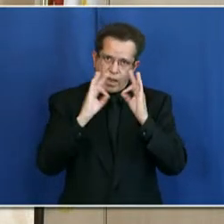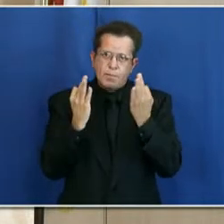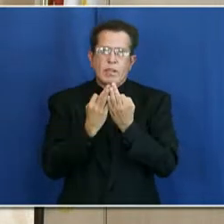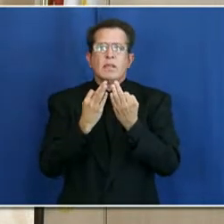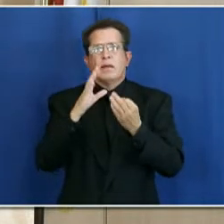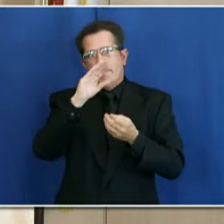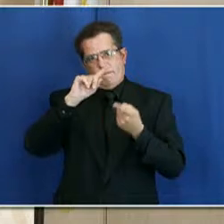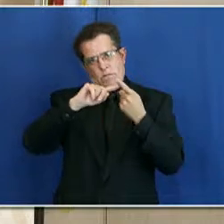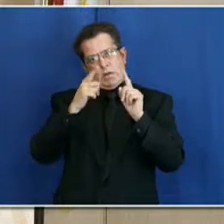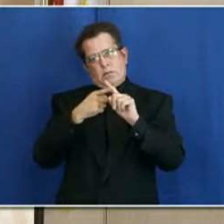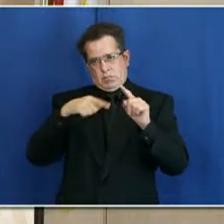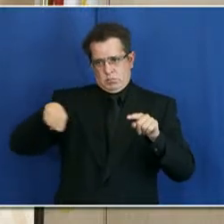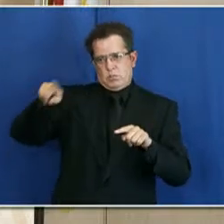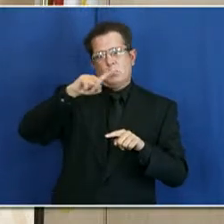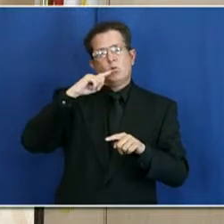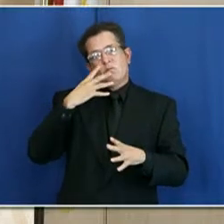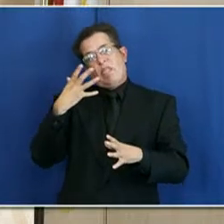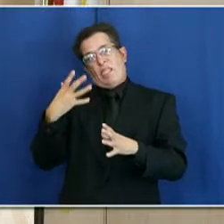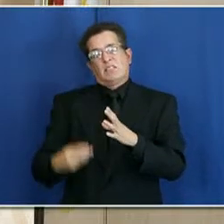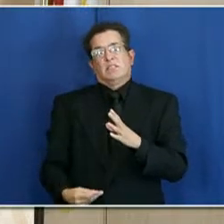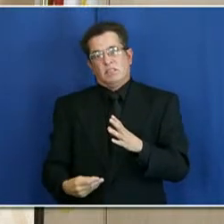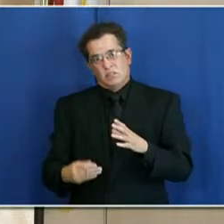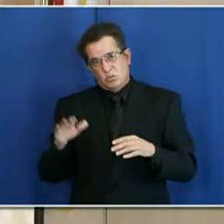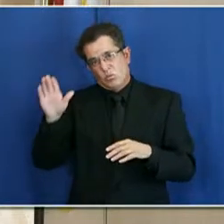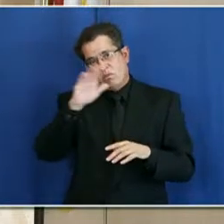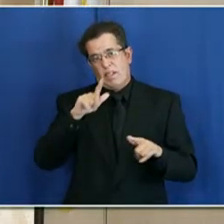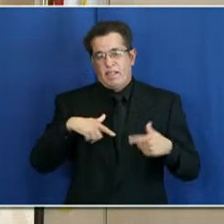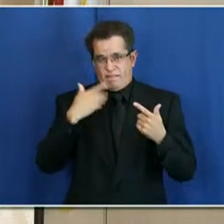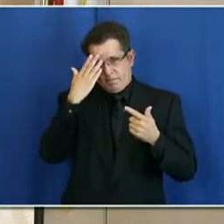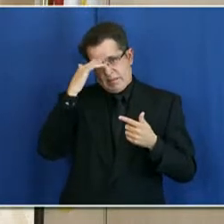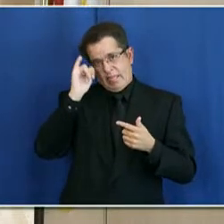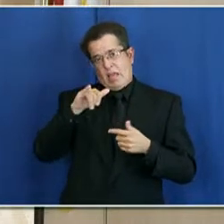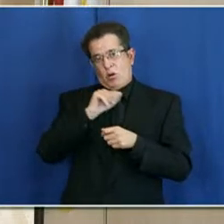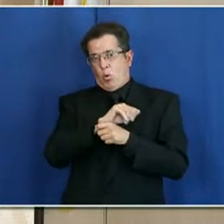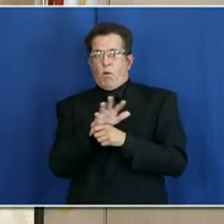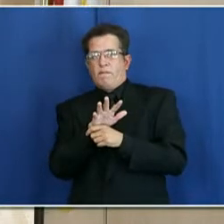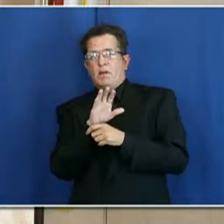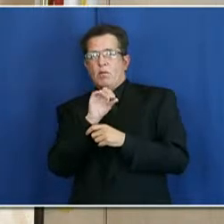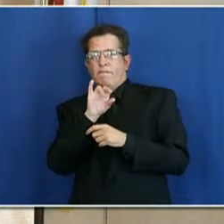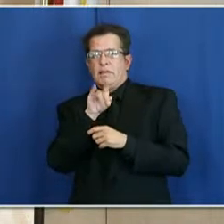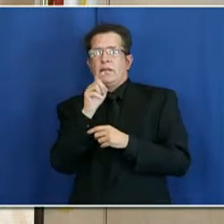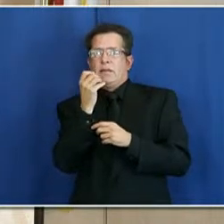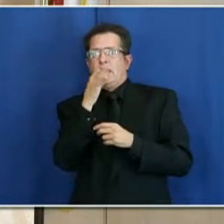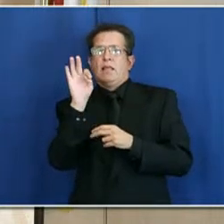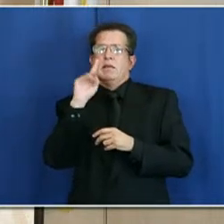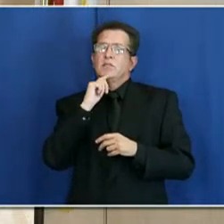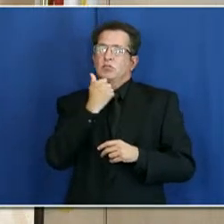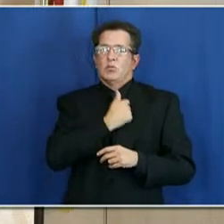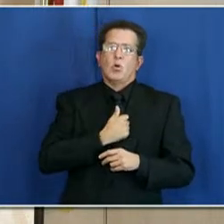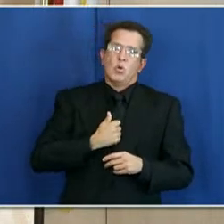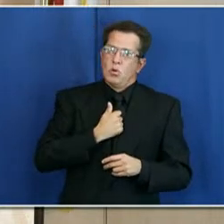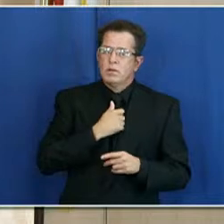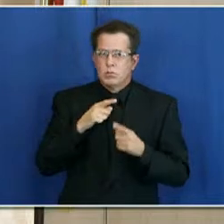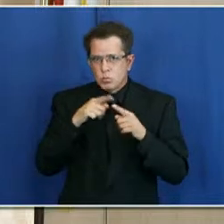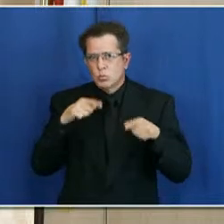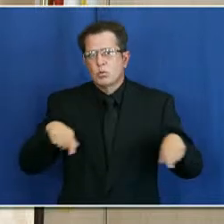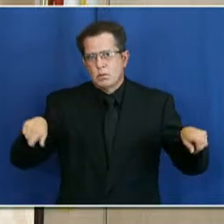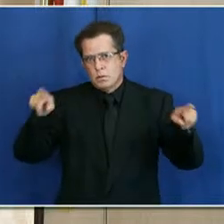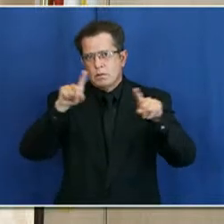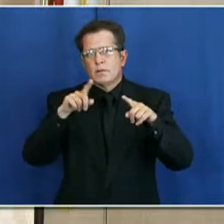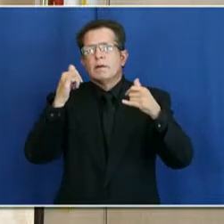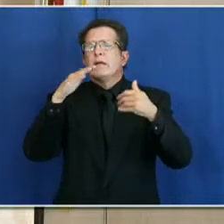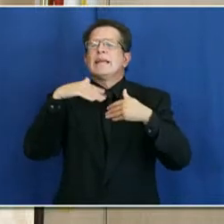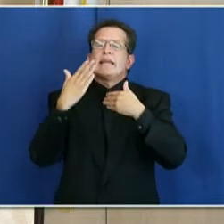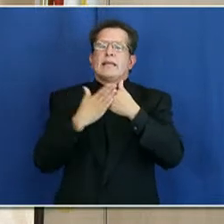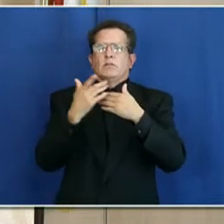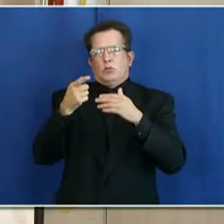those individuals who have lost their lives due to COVID-19. Next, I'd like to discuss a summary